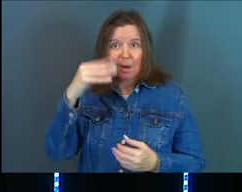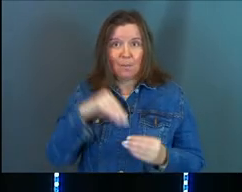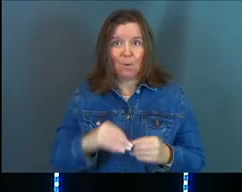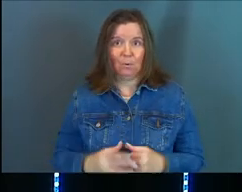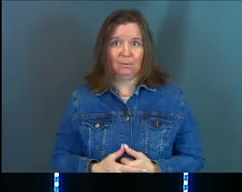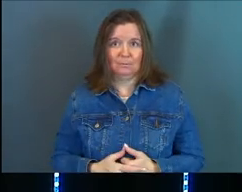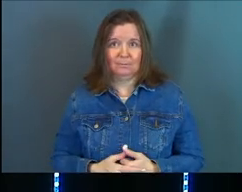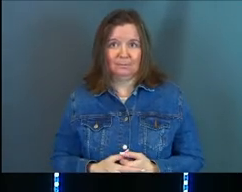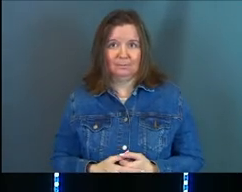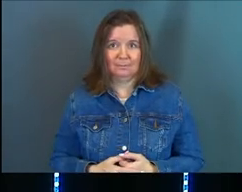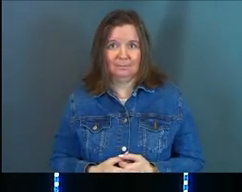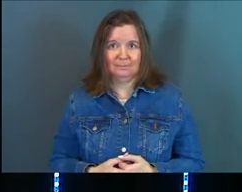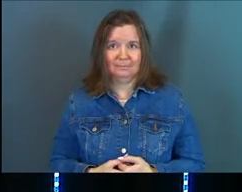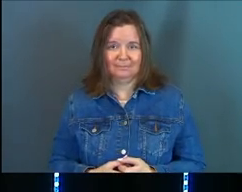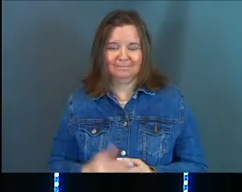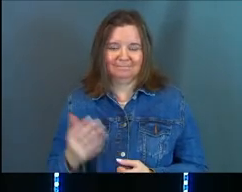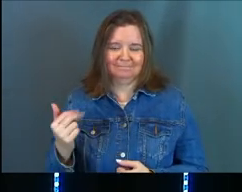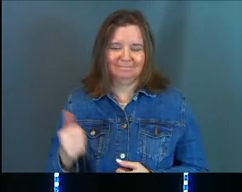more.